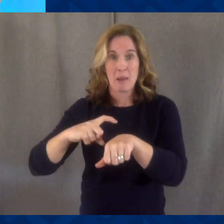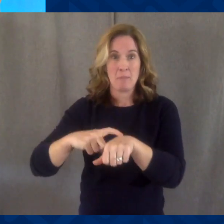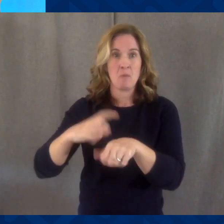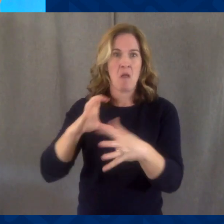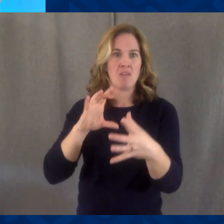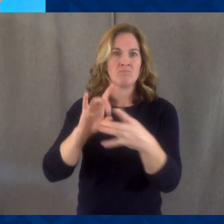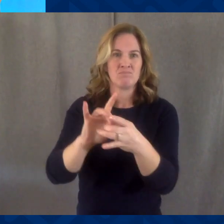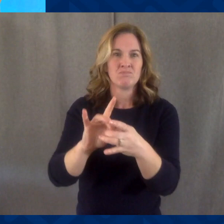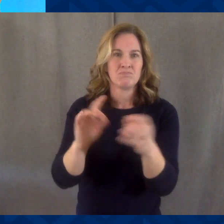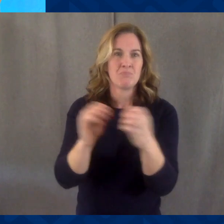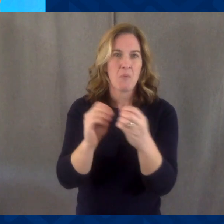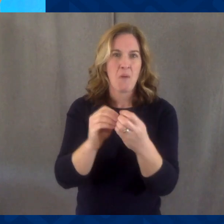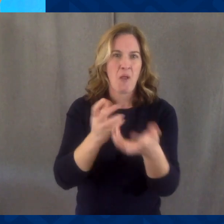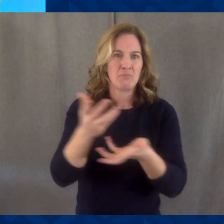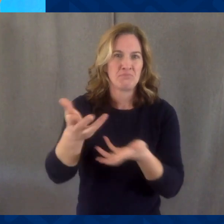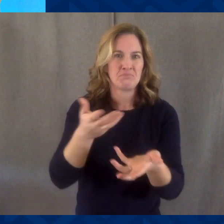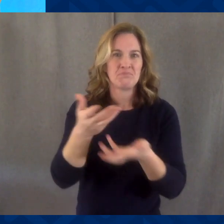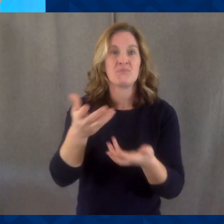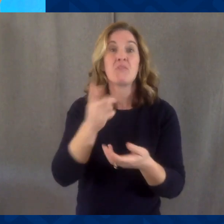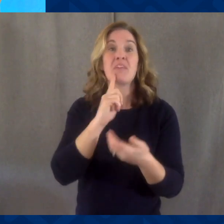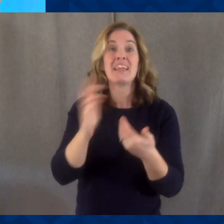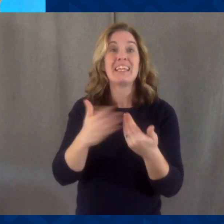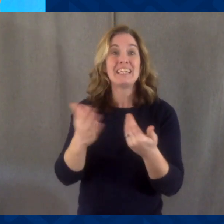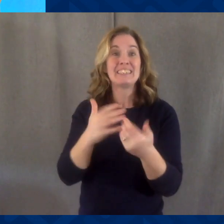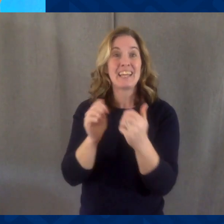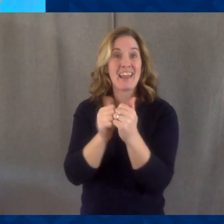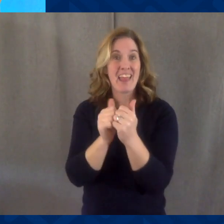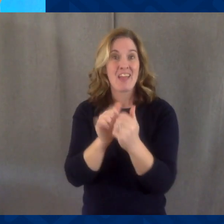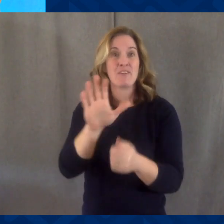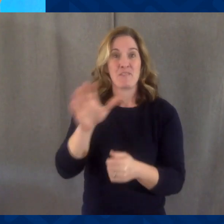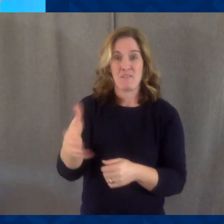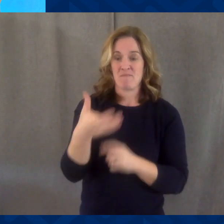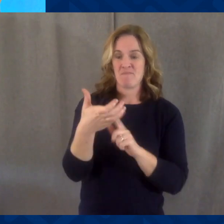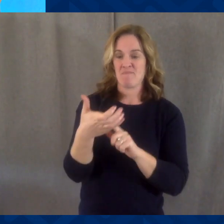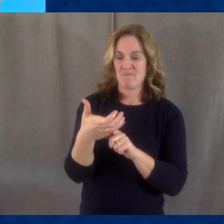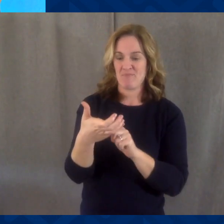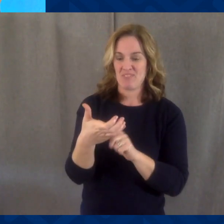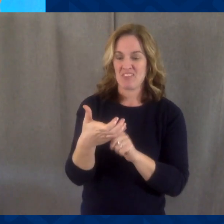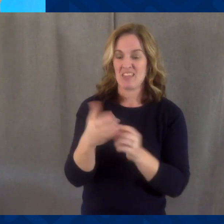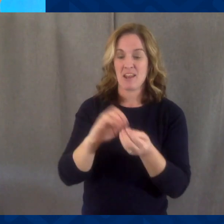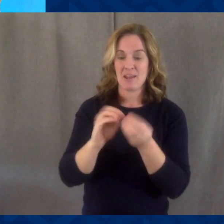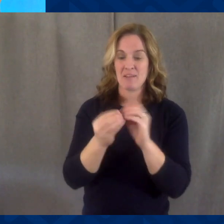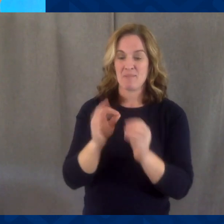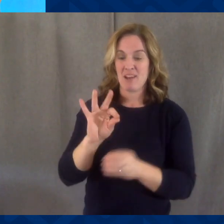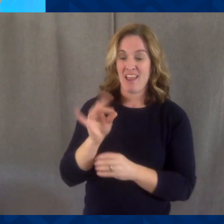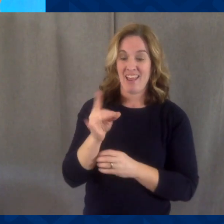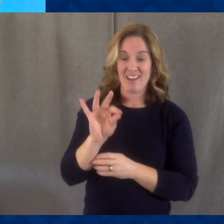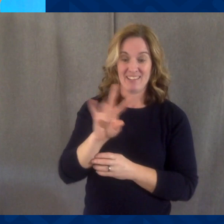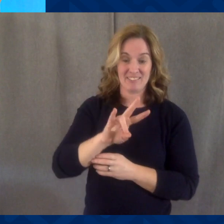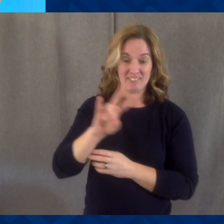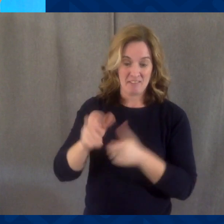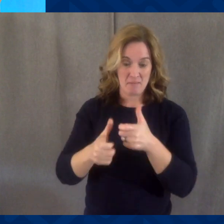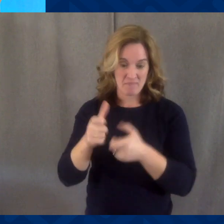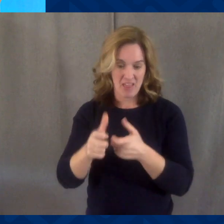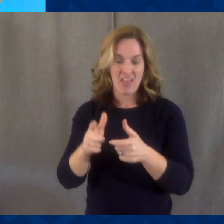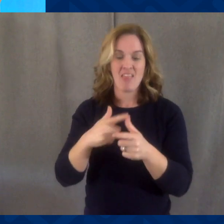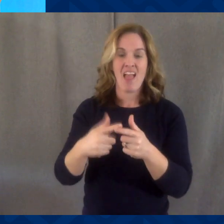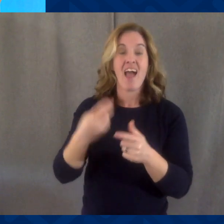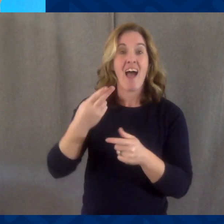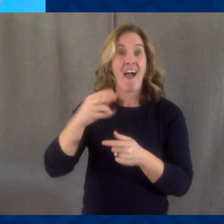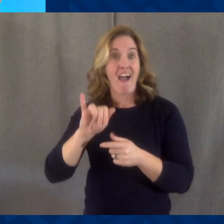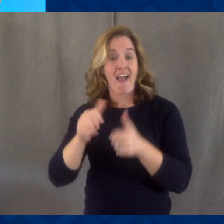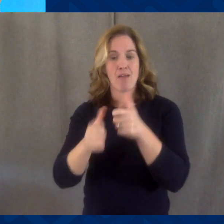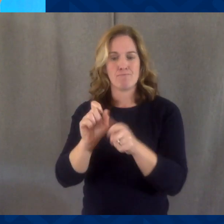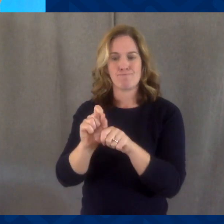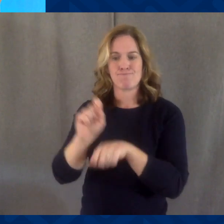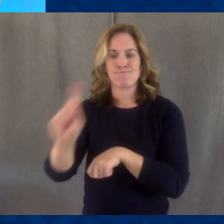you. It's really easy to do that. Grab your phone, text the word hi to the number 98977. Yes, it's that easy. Just